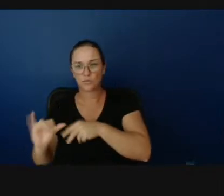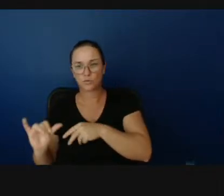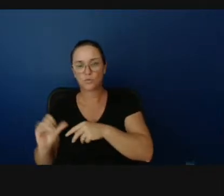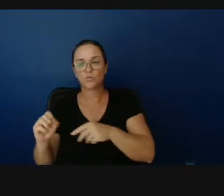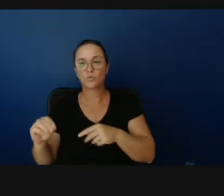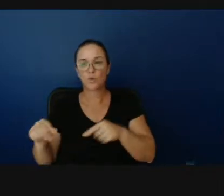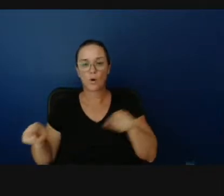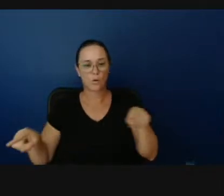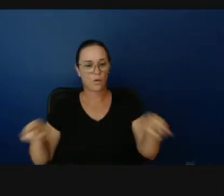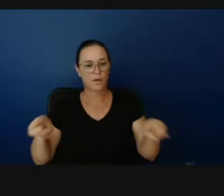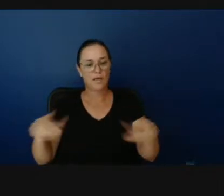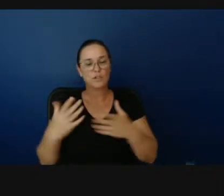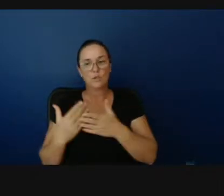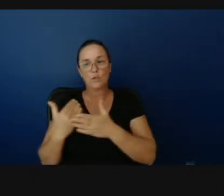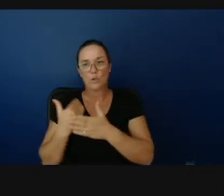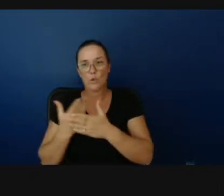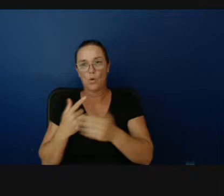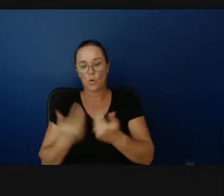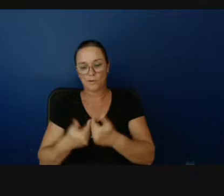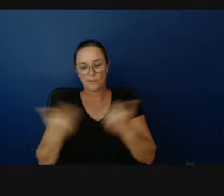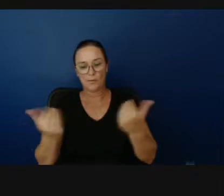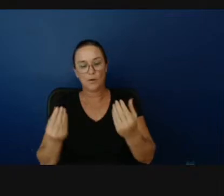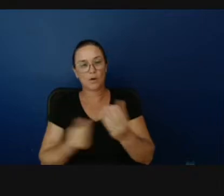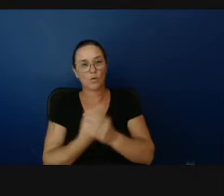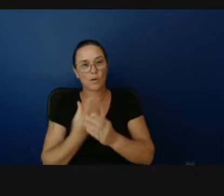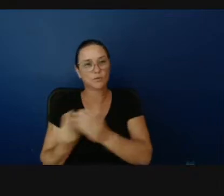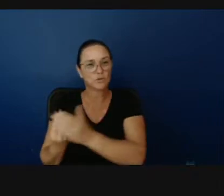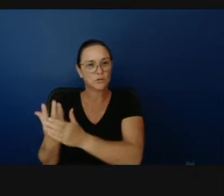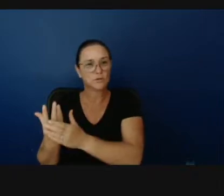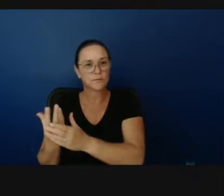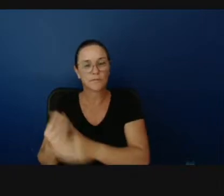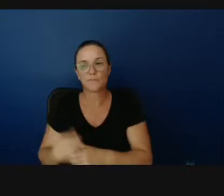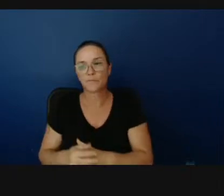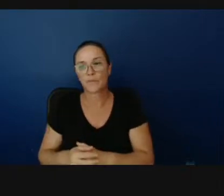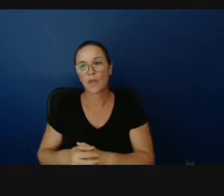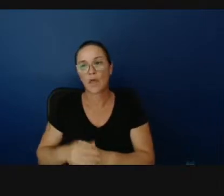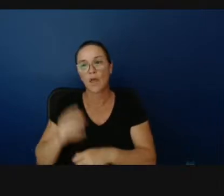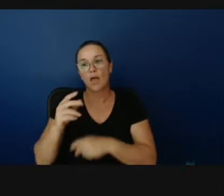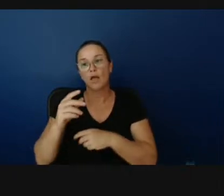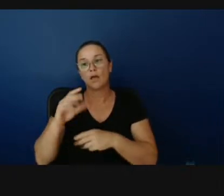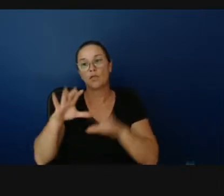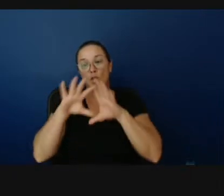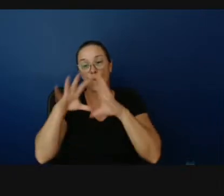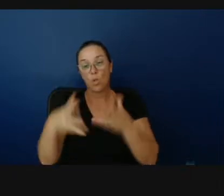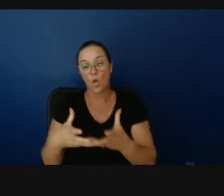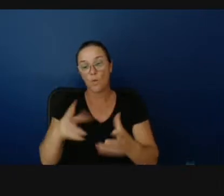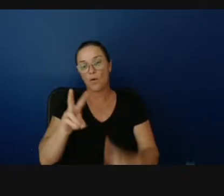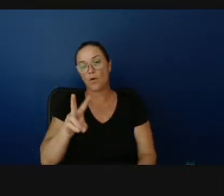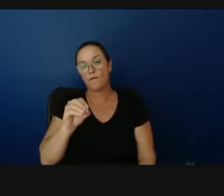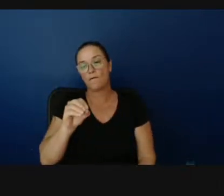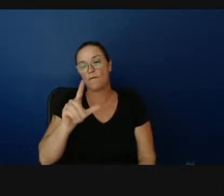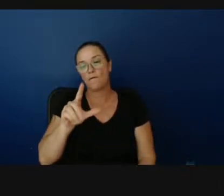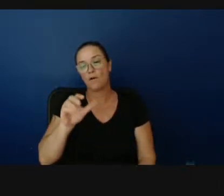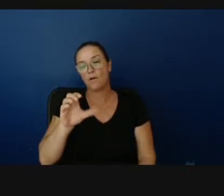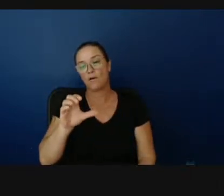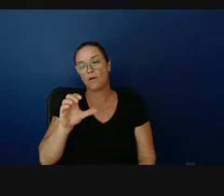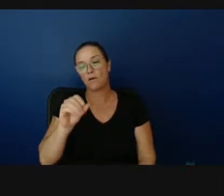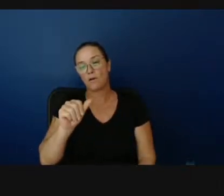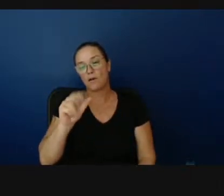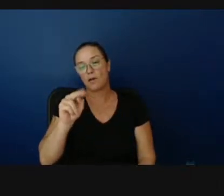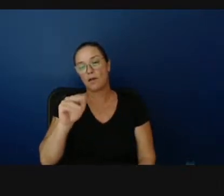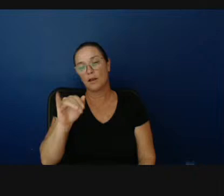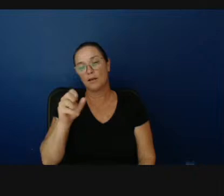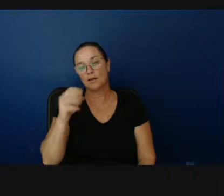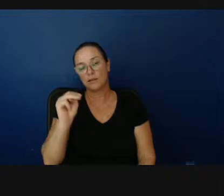I know that other organizations approach things differently. So the Global Volcanism Program, the Smithsonian Institution's